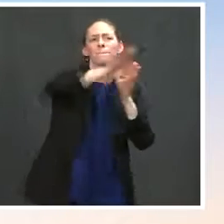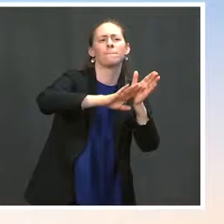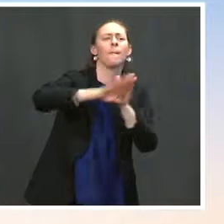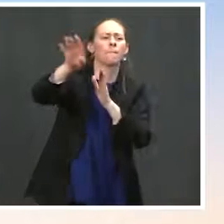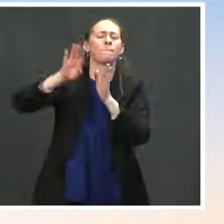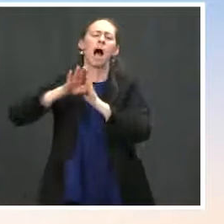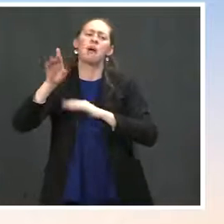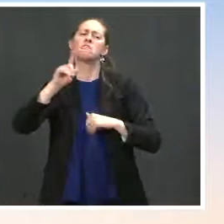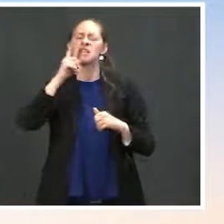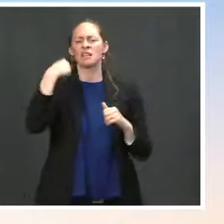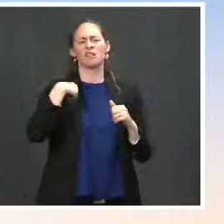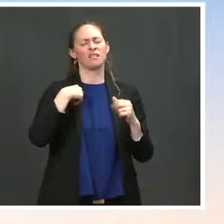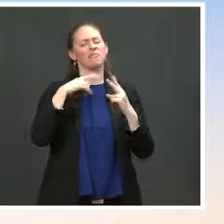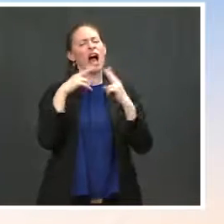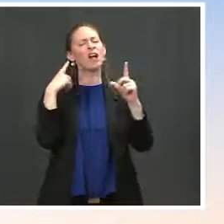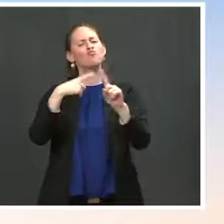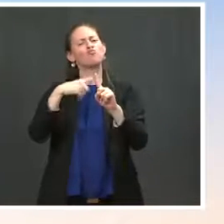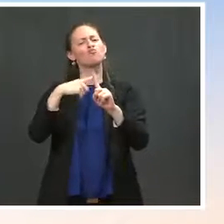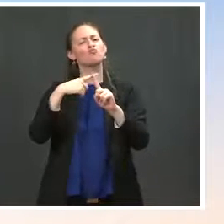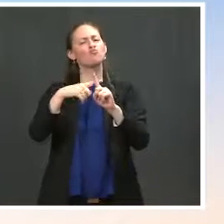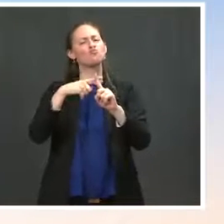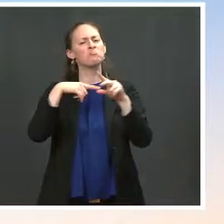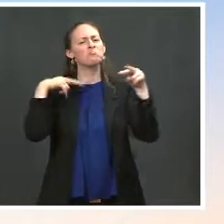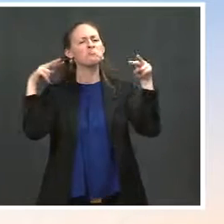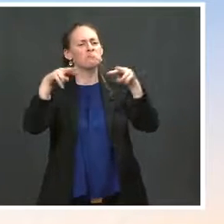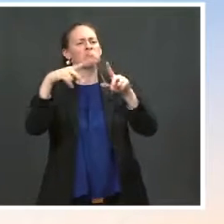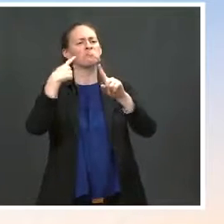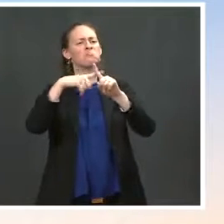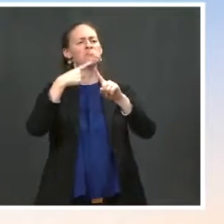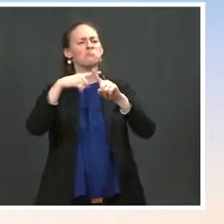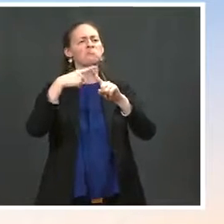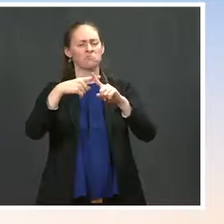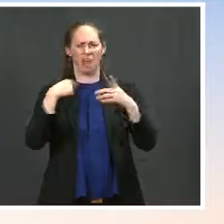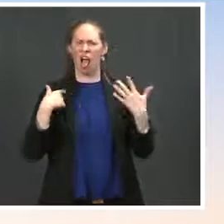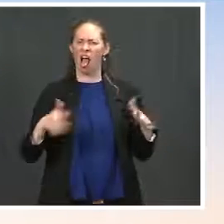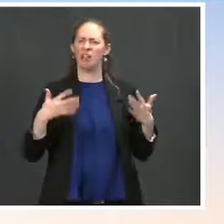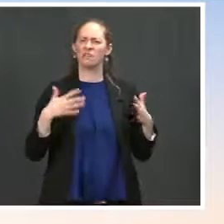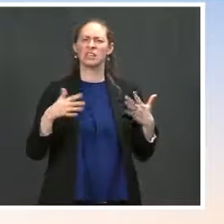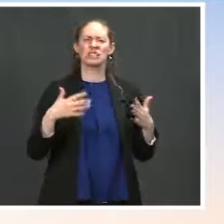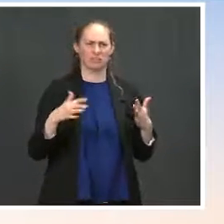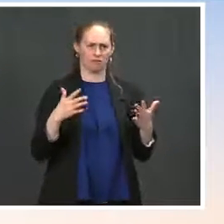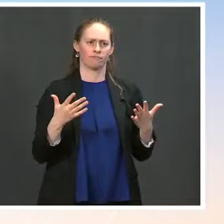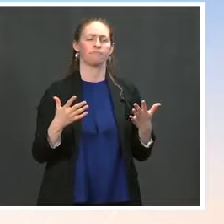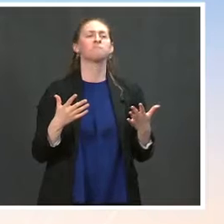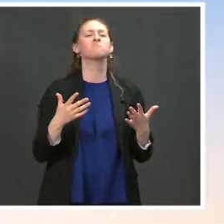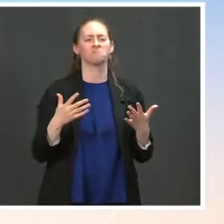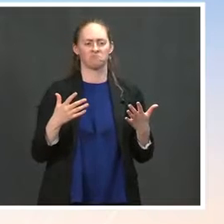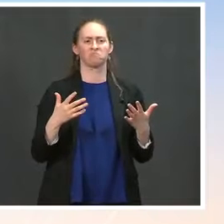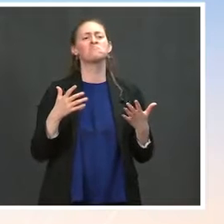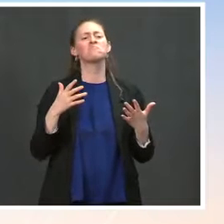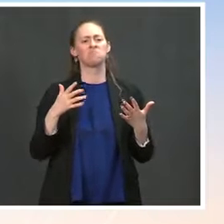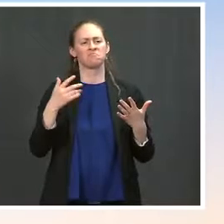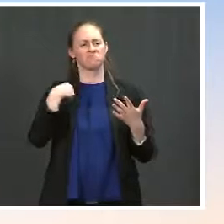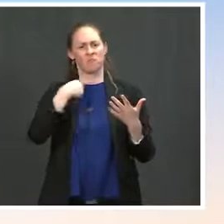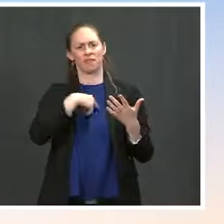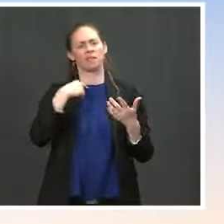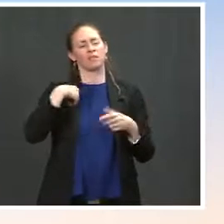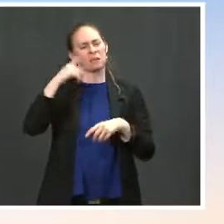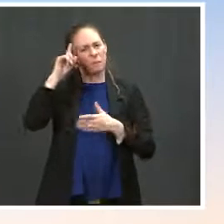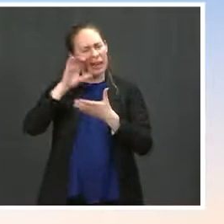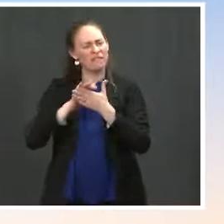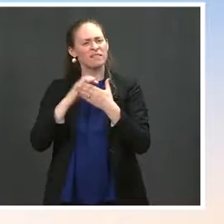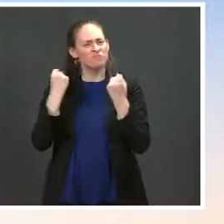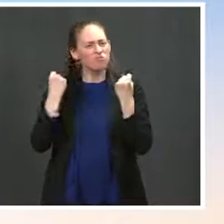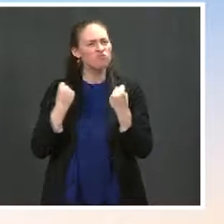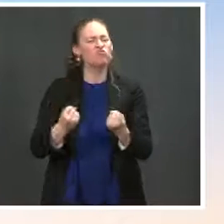optimistic because so much is beginning to happen. And because I believe in our ingenuity and our capacity. I know President